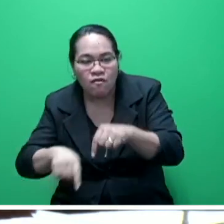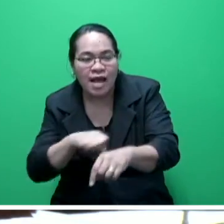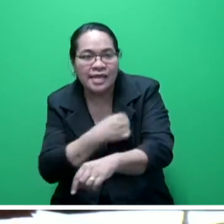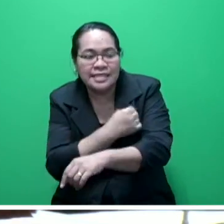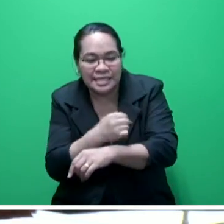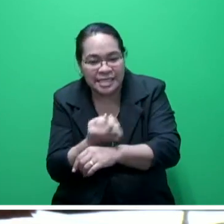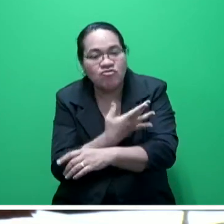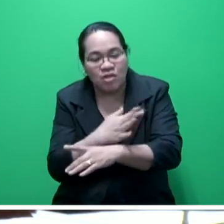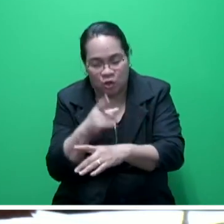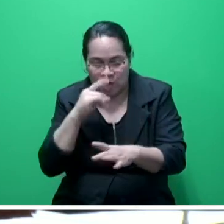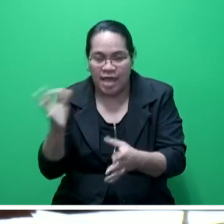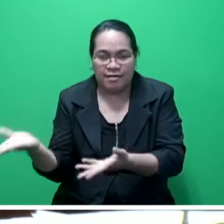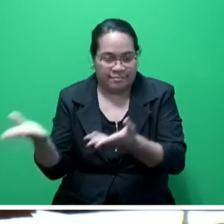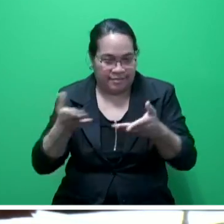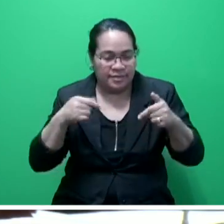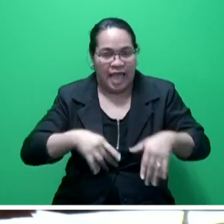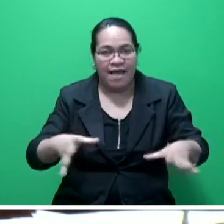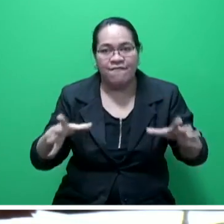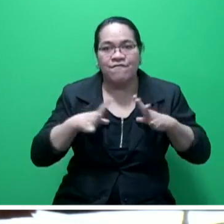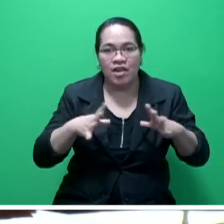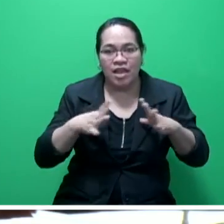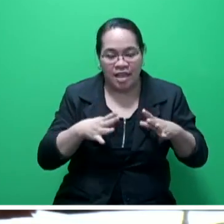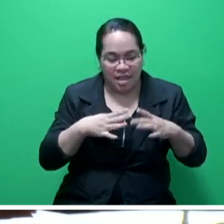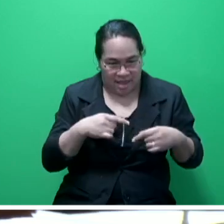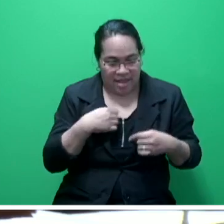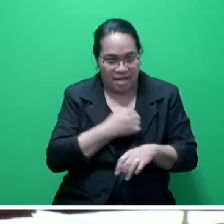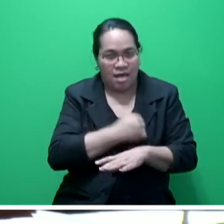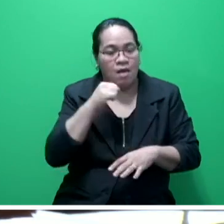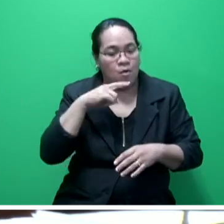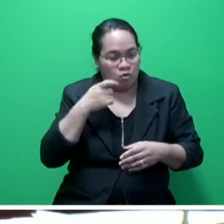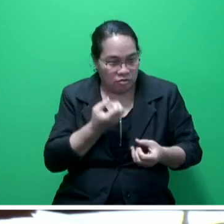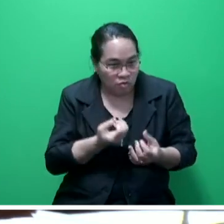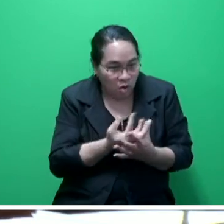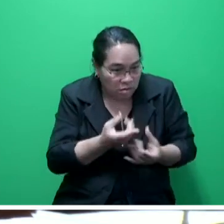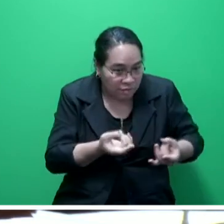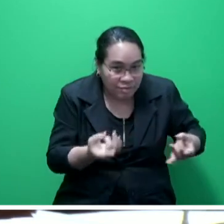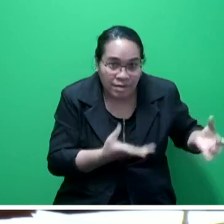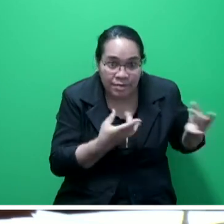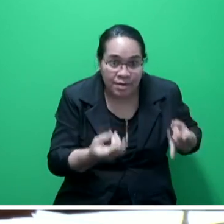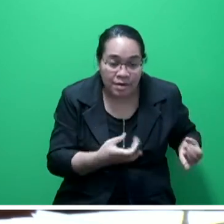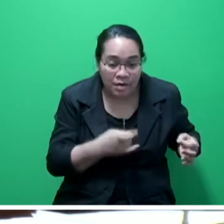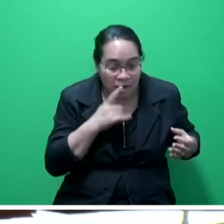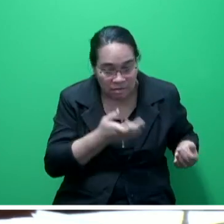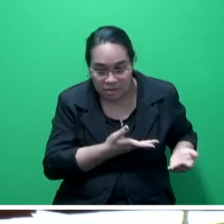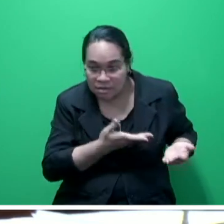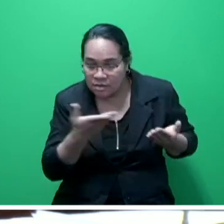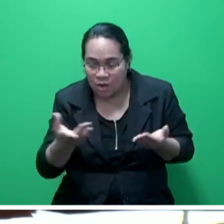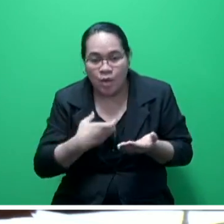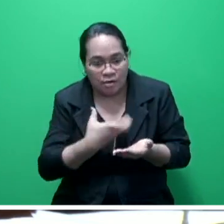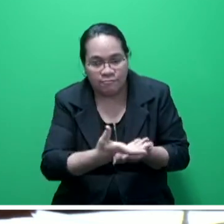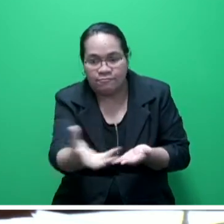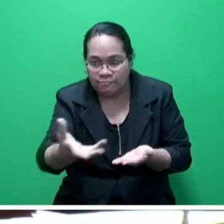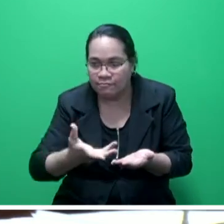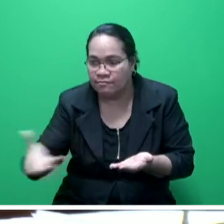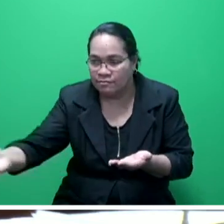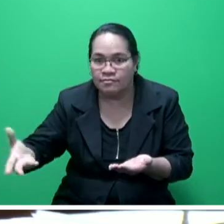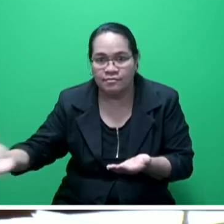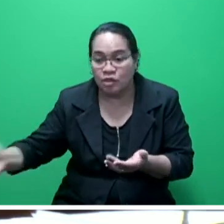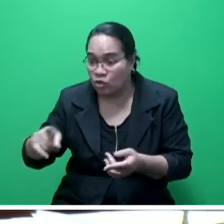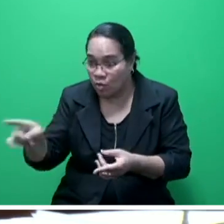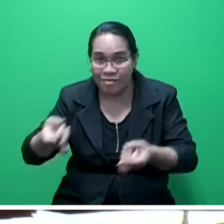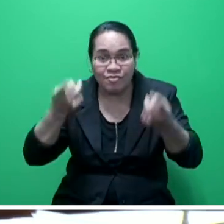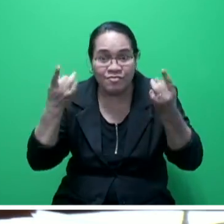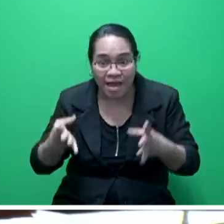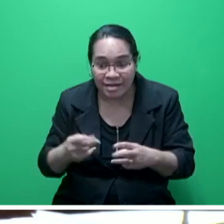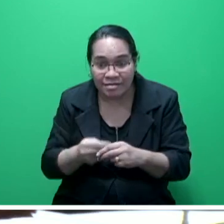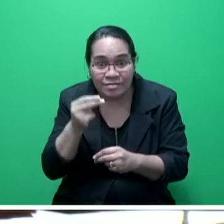able to get it free from here, and we will. The intention is for us to deliver it to them as long as they are ready